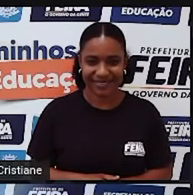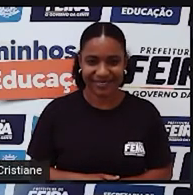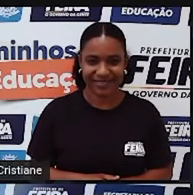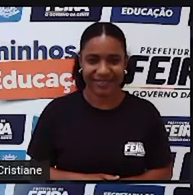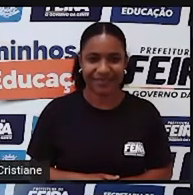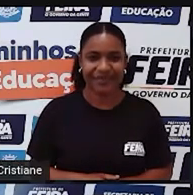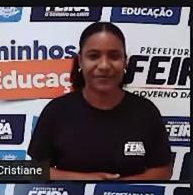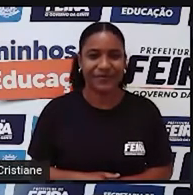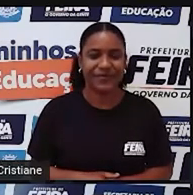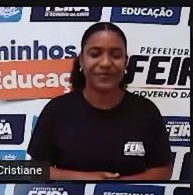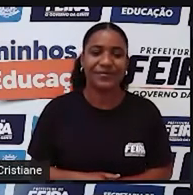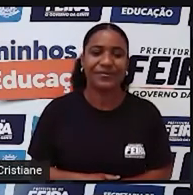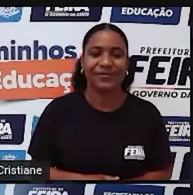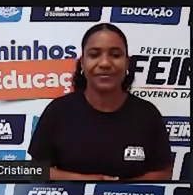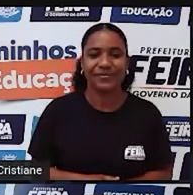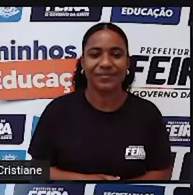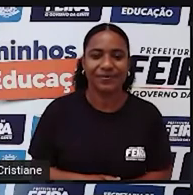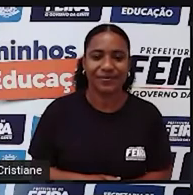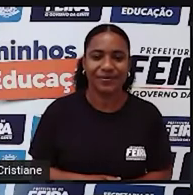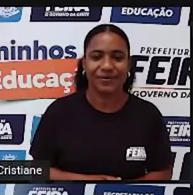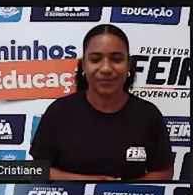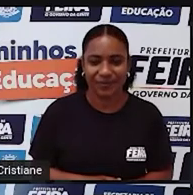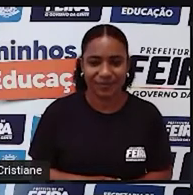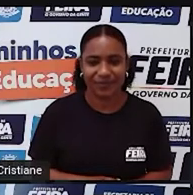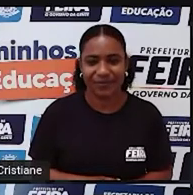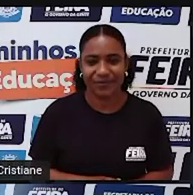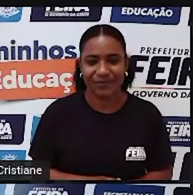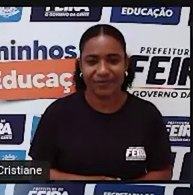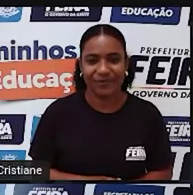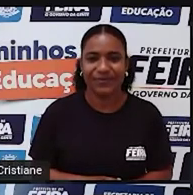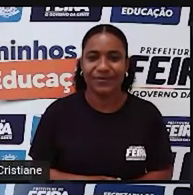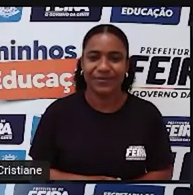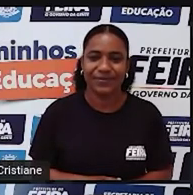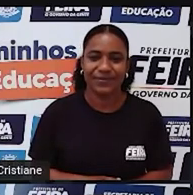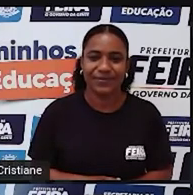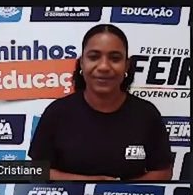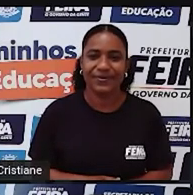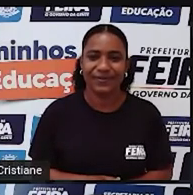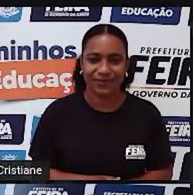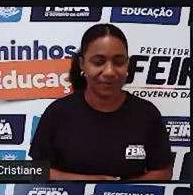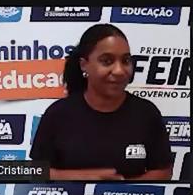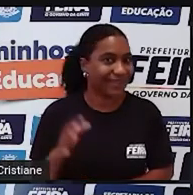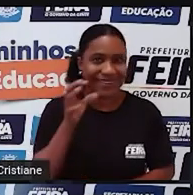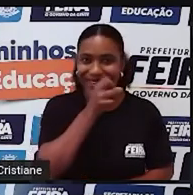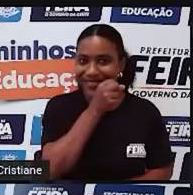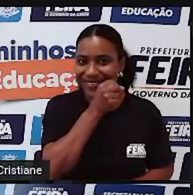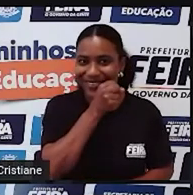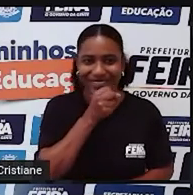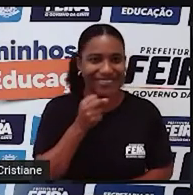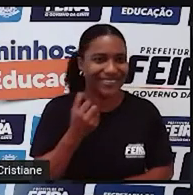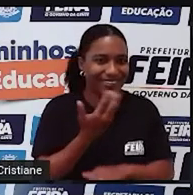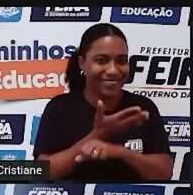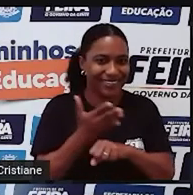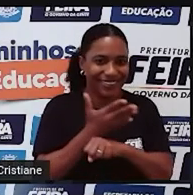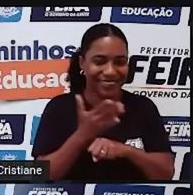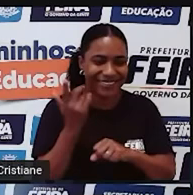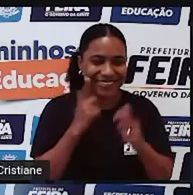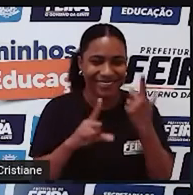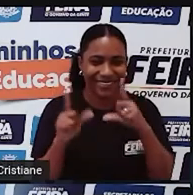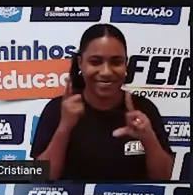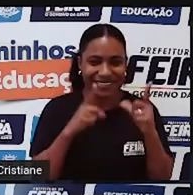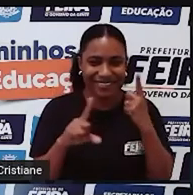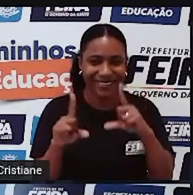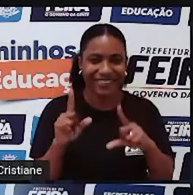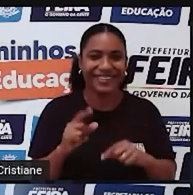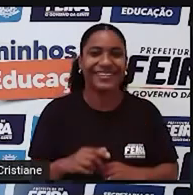Good night. Good night. Hi. Hello. Good night. Nossa, fiquei rápida, gente. Hello. Hello.